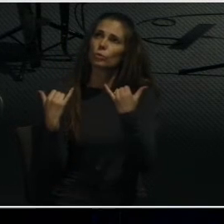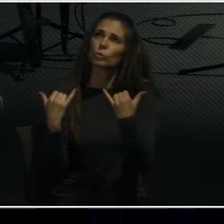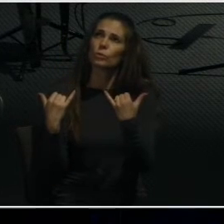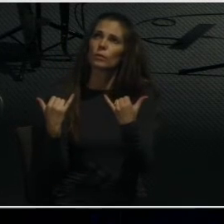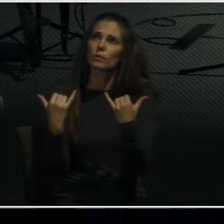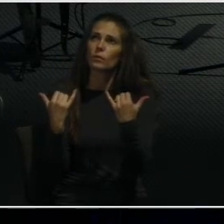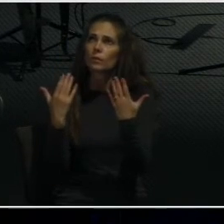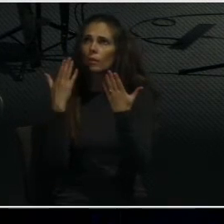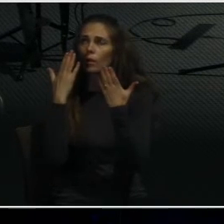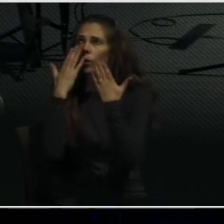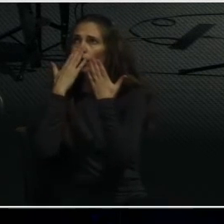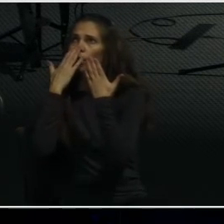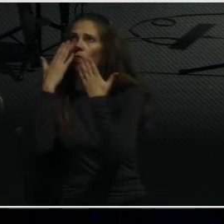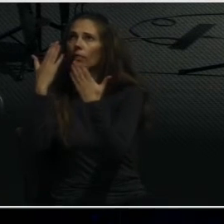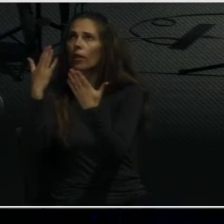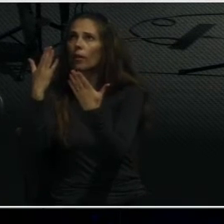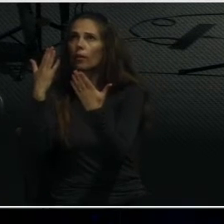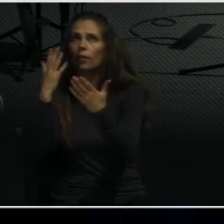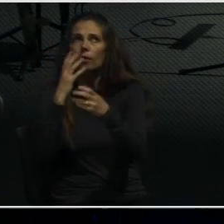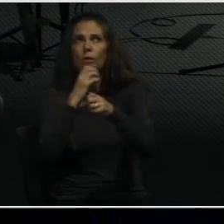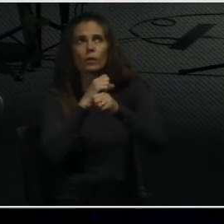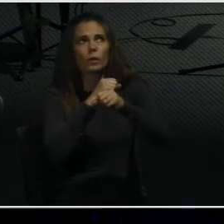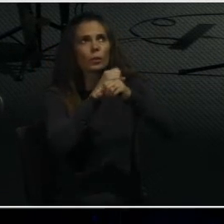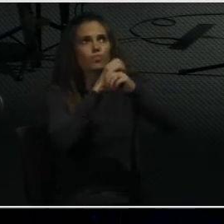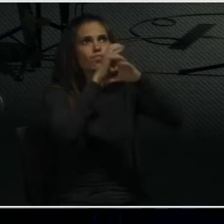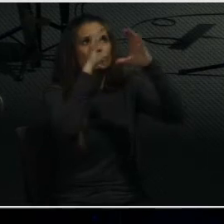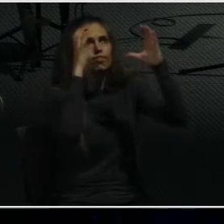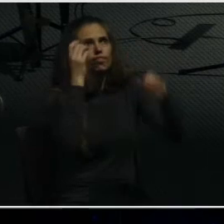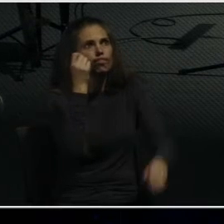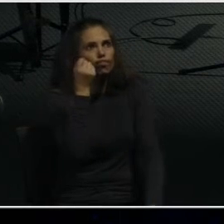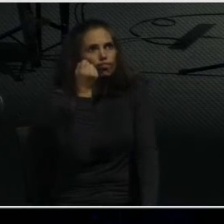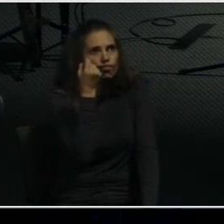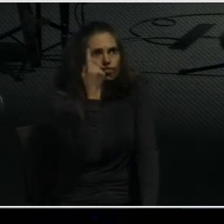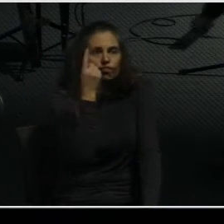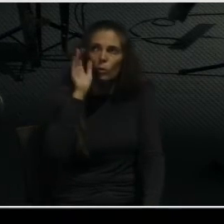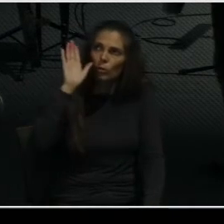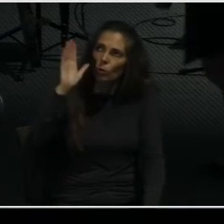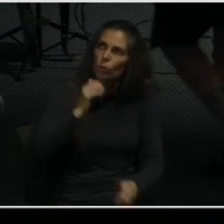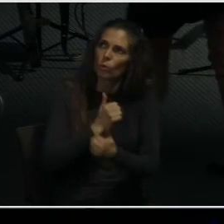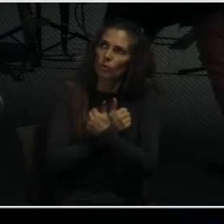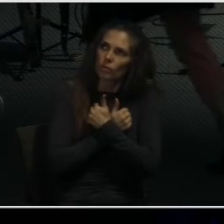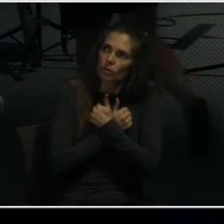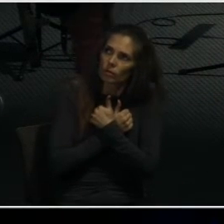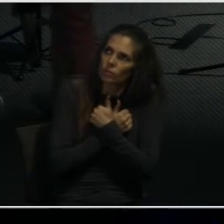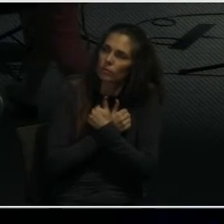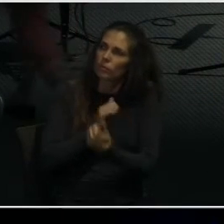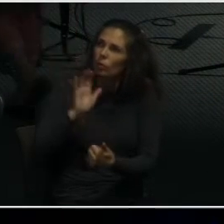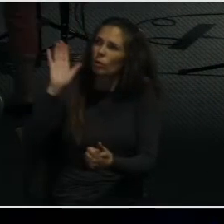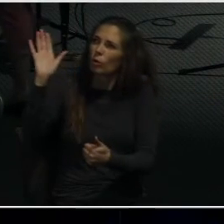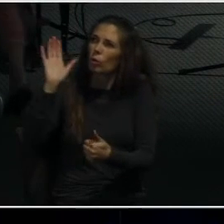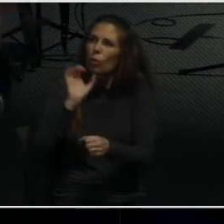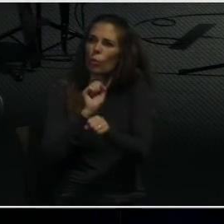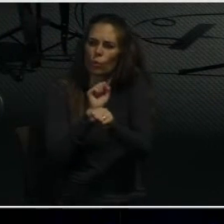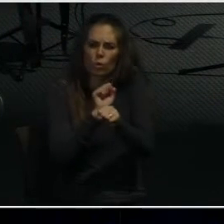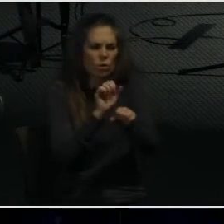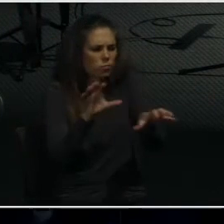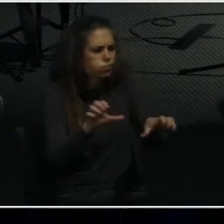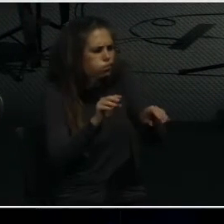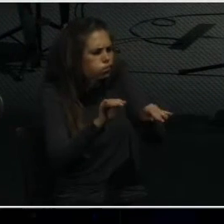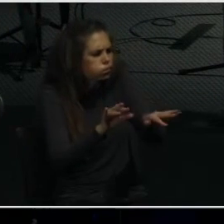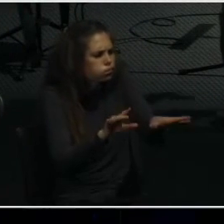your all-encompassing love and healing work for this earth and for our